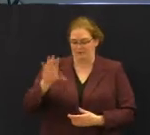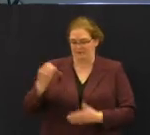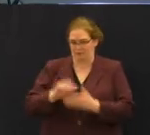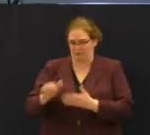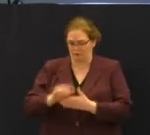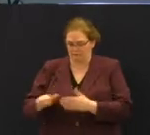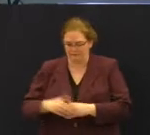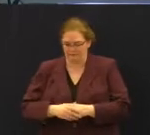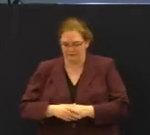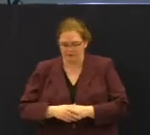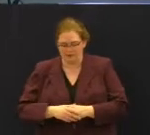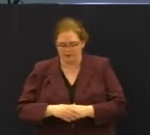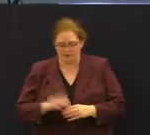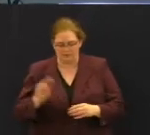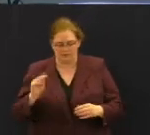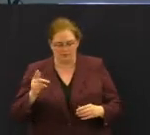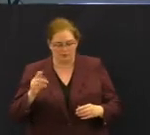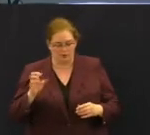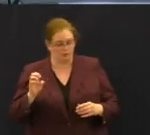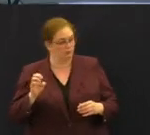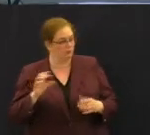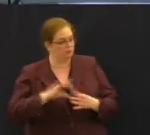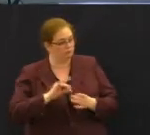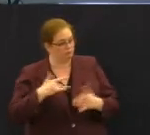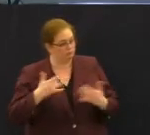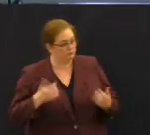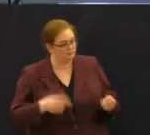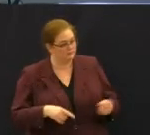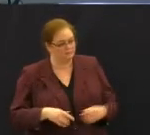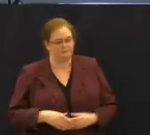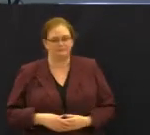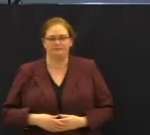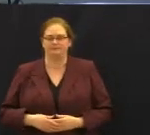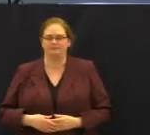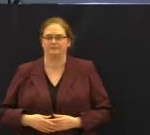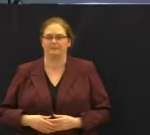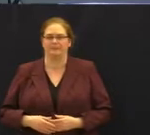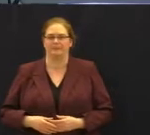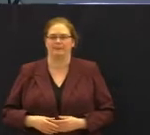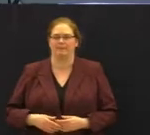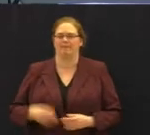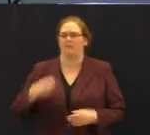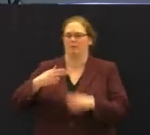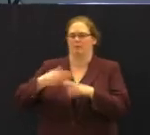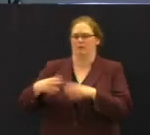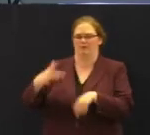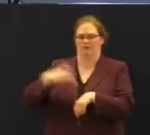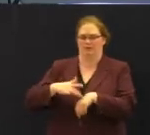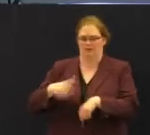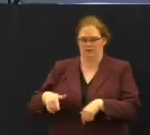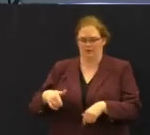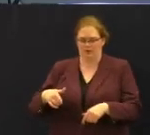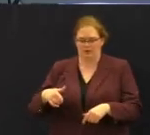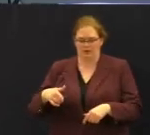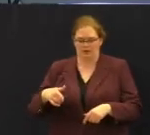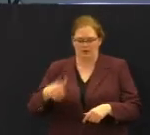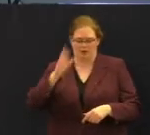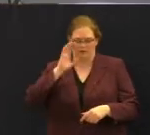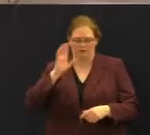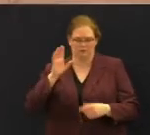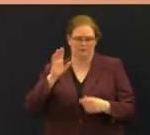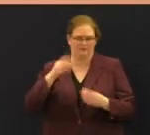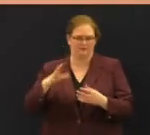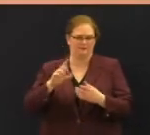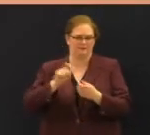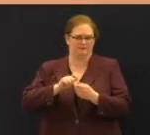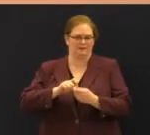$53,150. And Margie McKevitt was going to give us an update on this. So I'm just going to briefly talk about that. I'm going to ask Kevin to give some specifics about